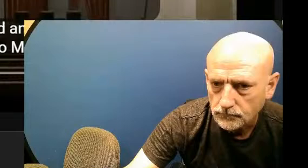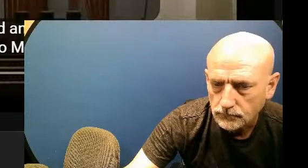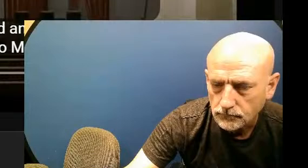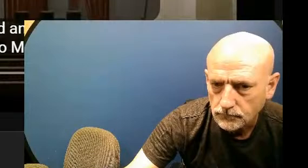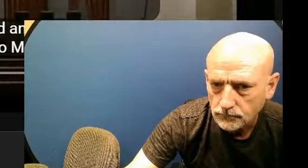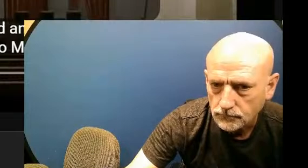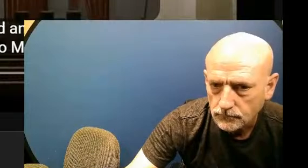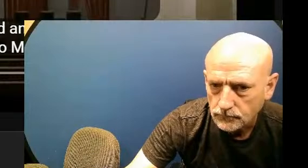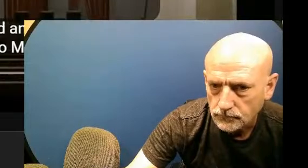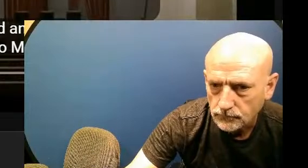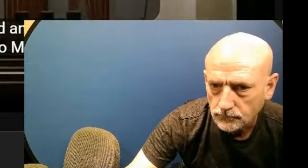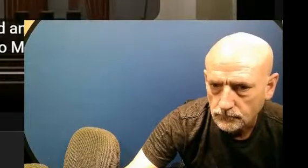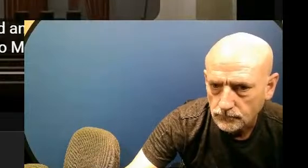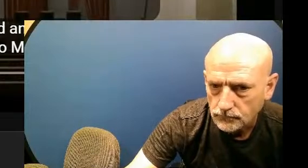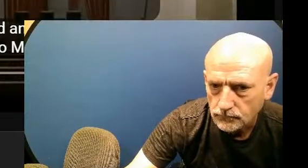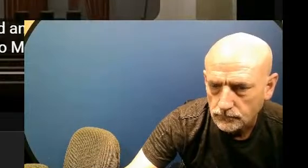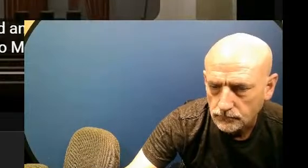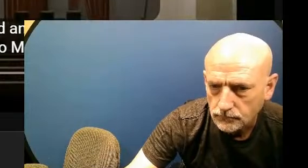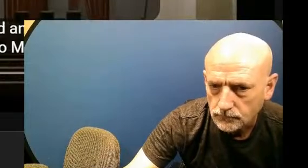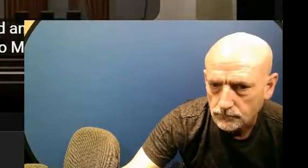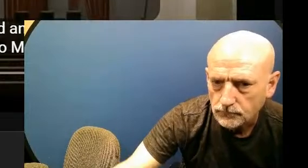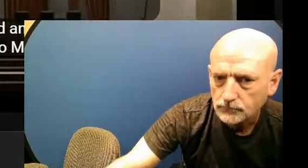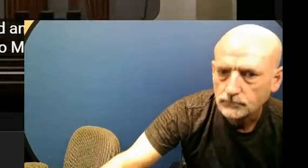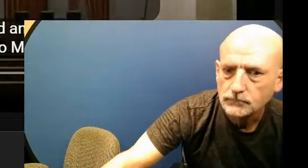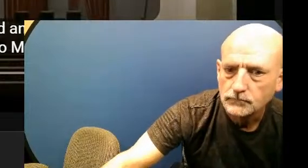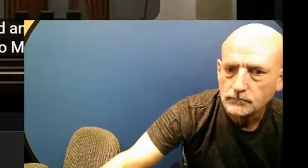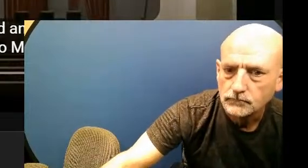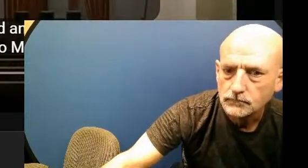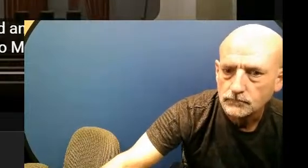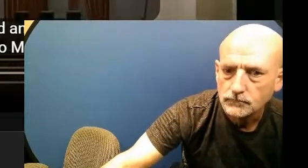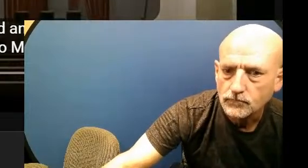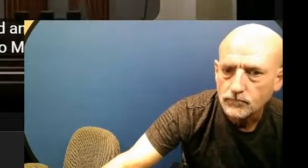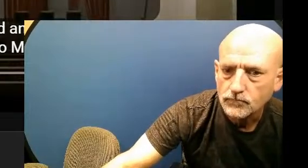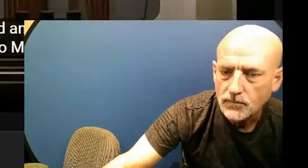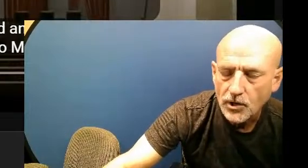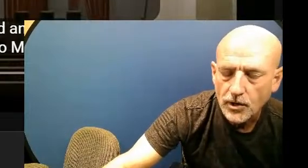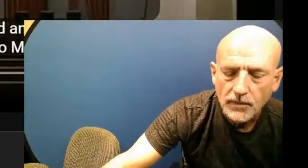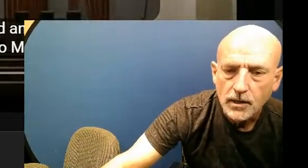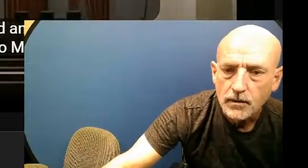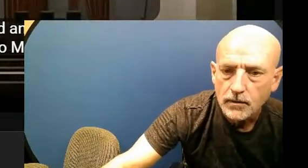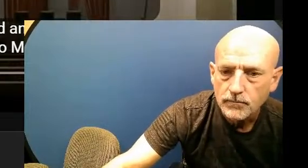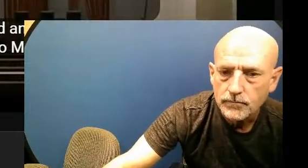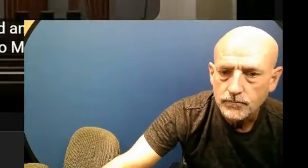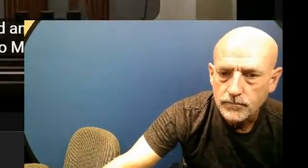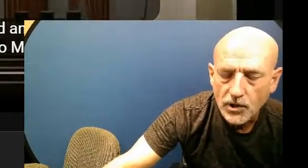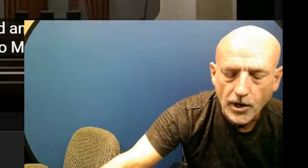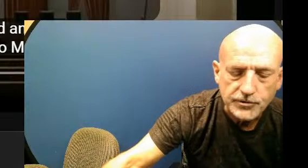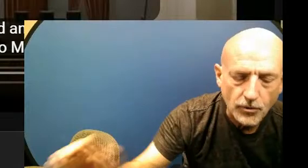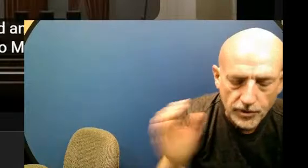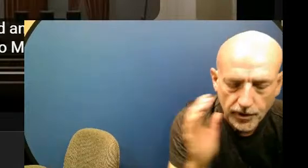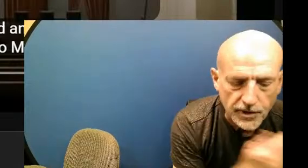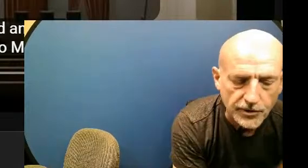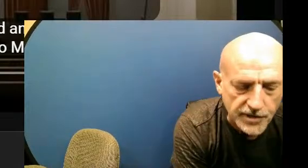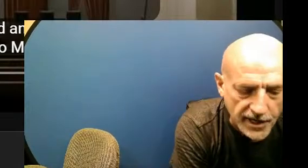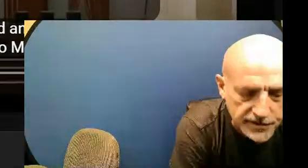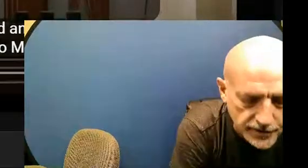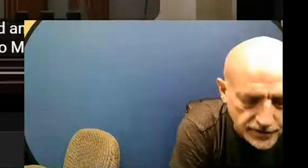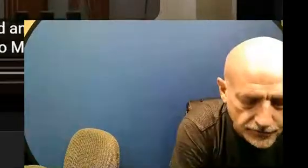TikTok Incorporated speech. All right, I think I understand that argument. Let me ask you a question about your colleague. All right, so I want